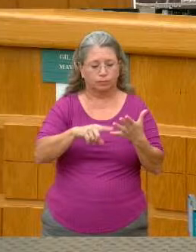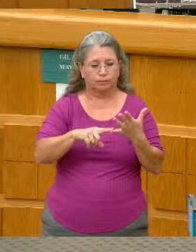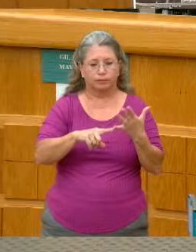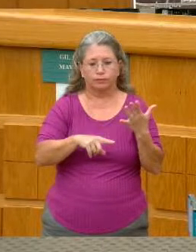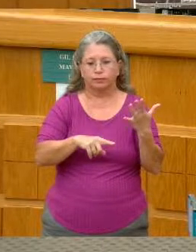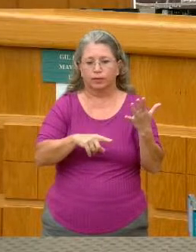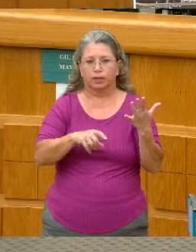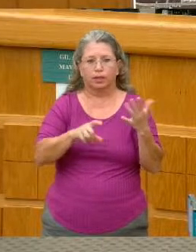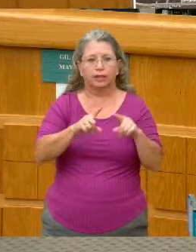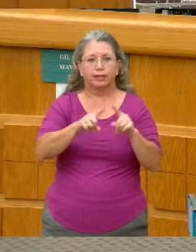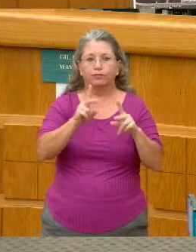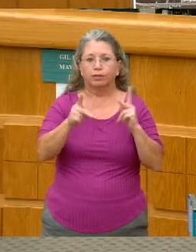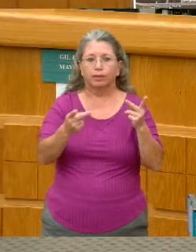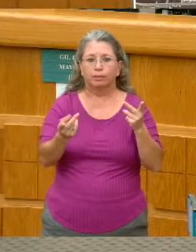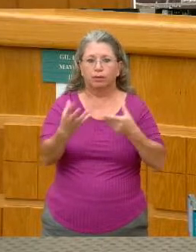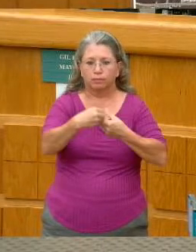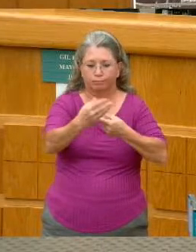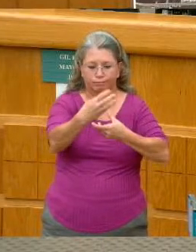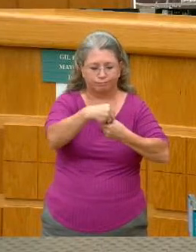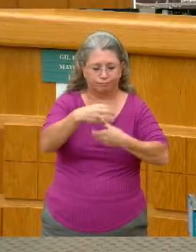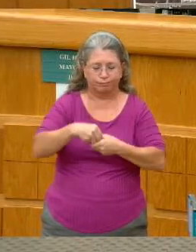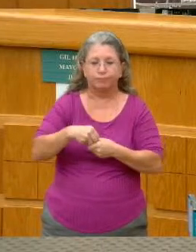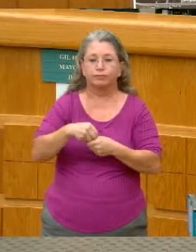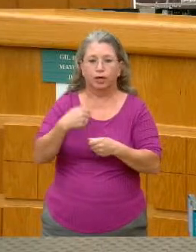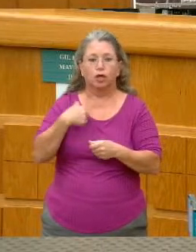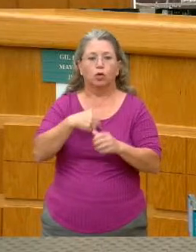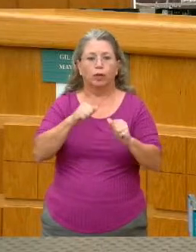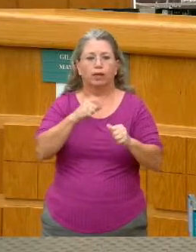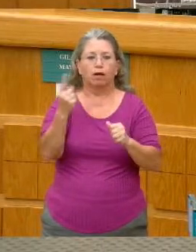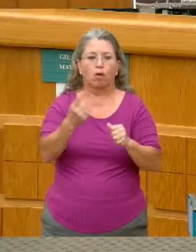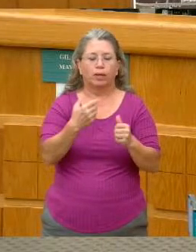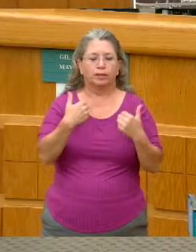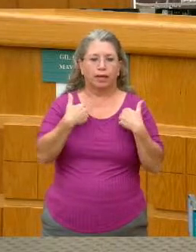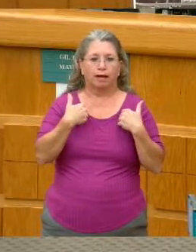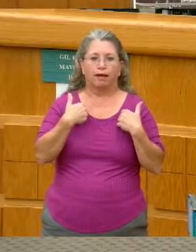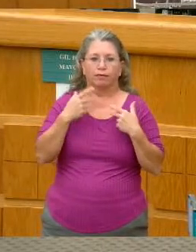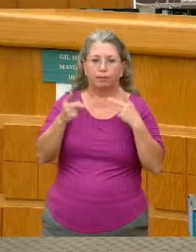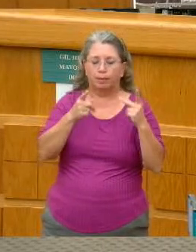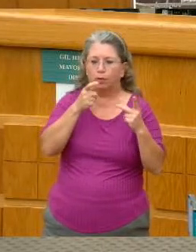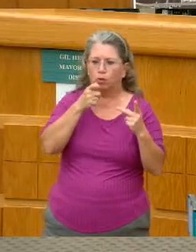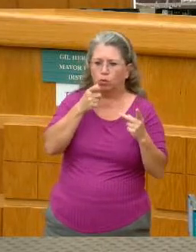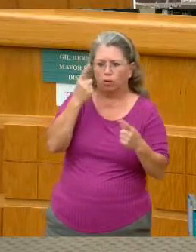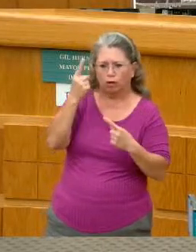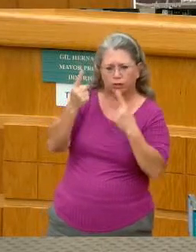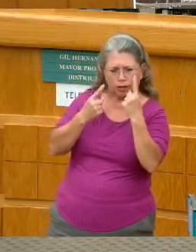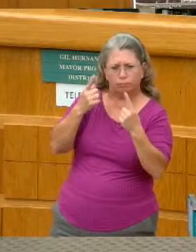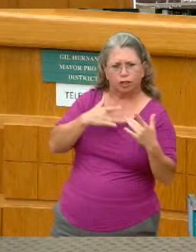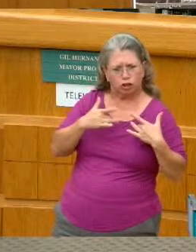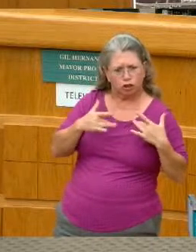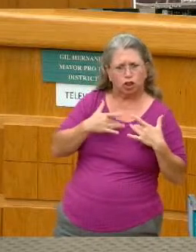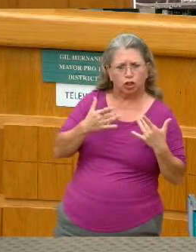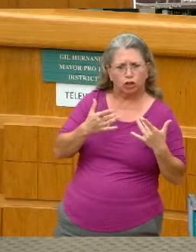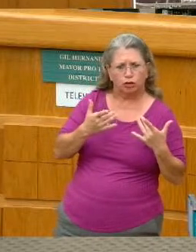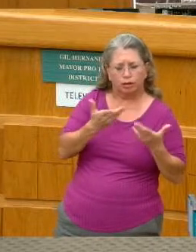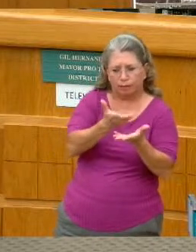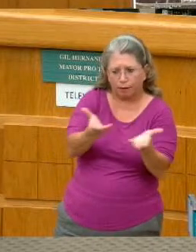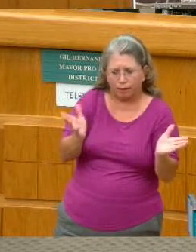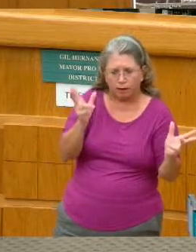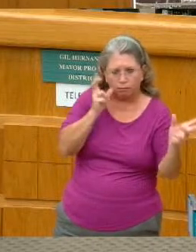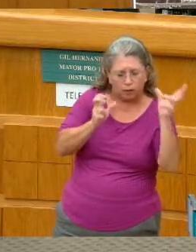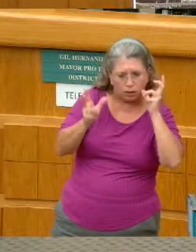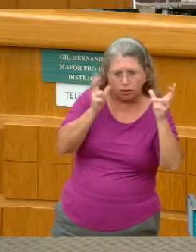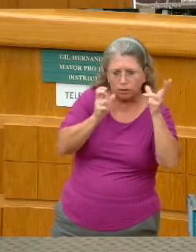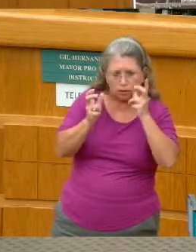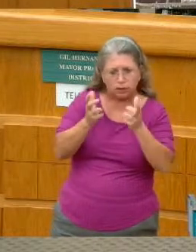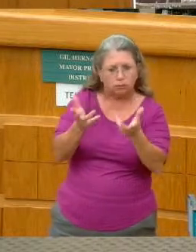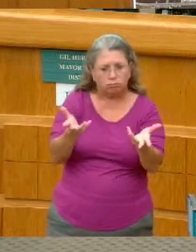always have stakeholders at the table and in the conversation. I believe that this is an important lesson that we